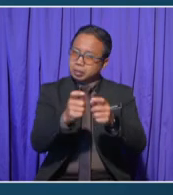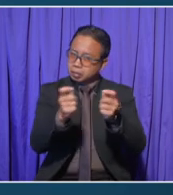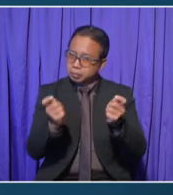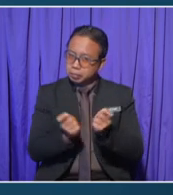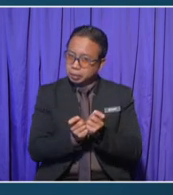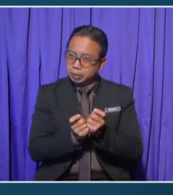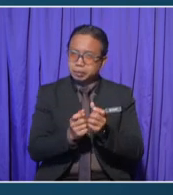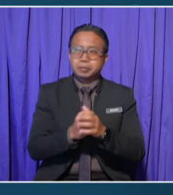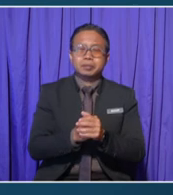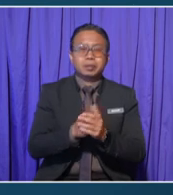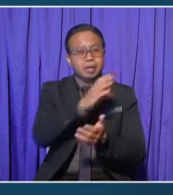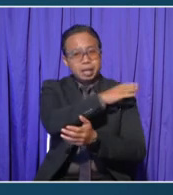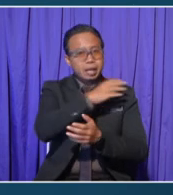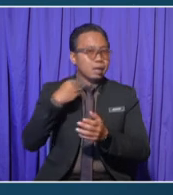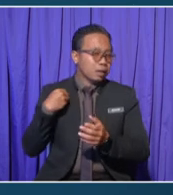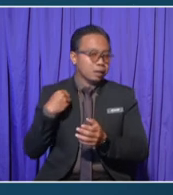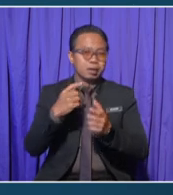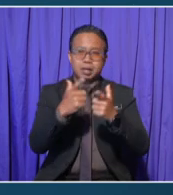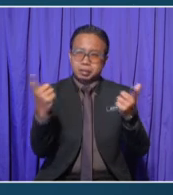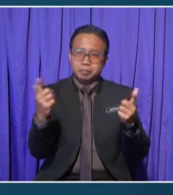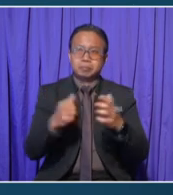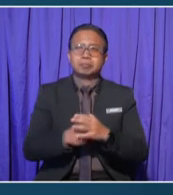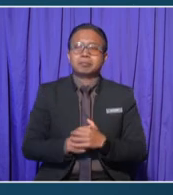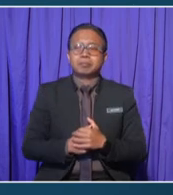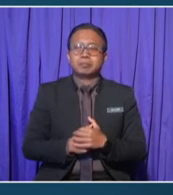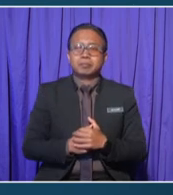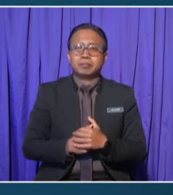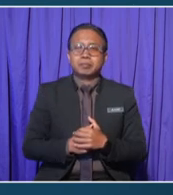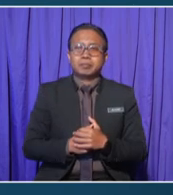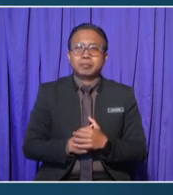environment factors, and others.